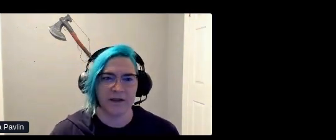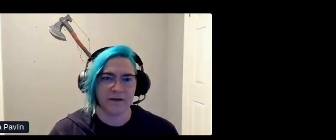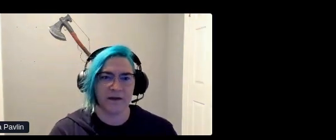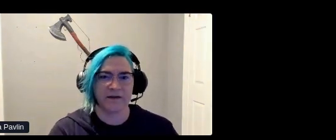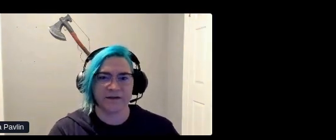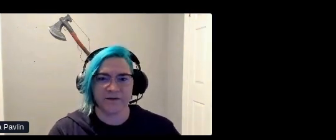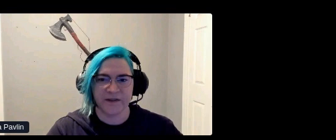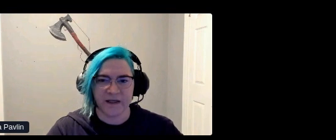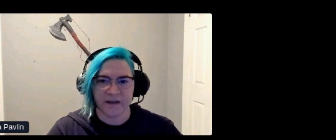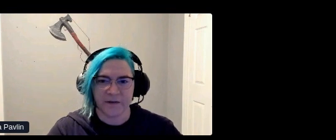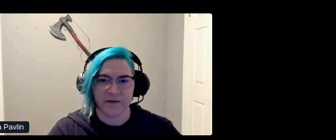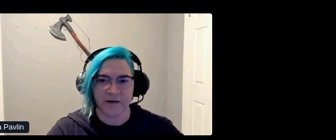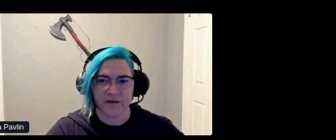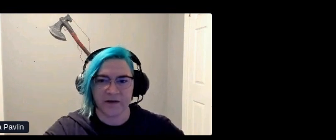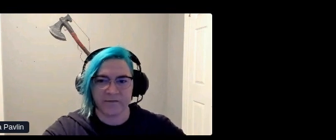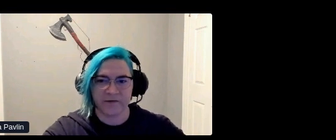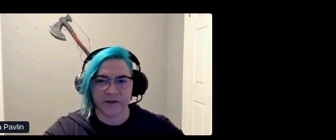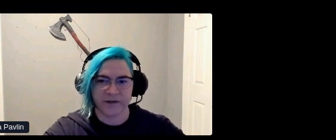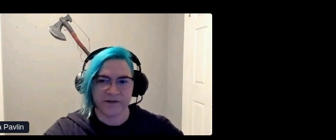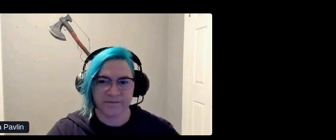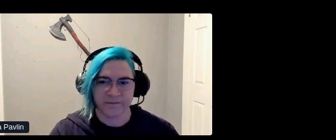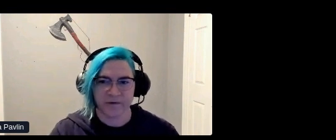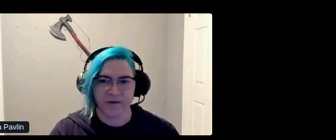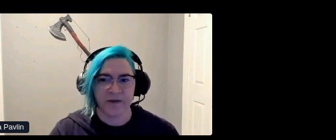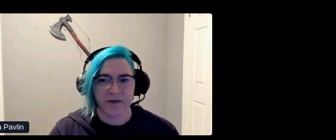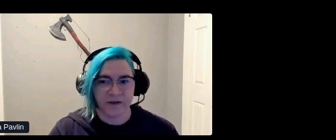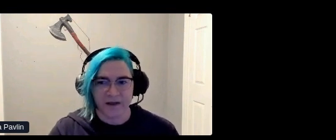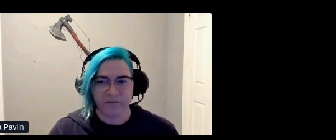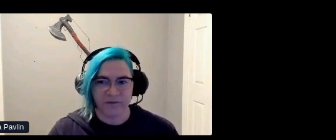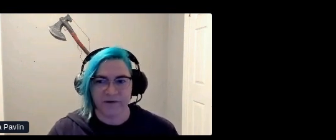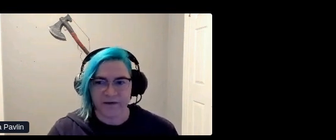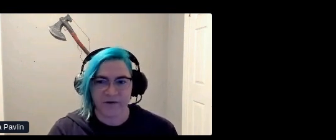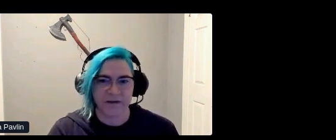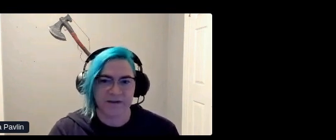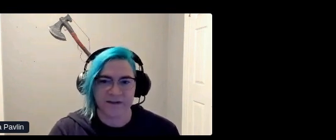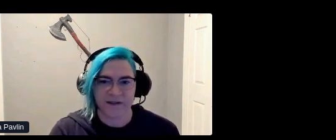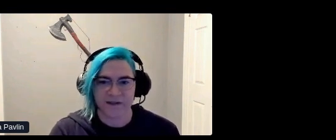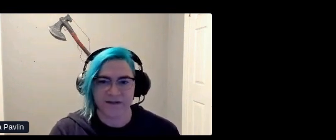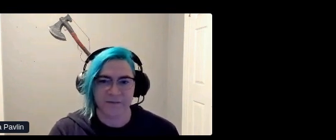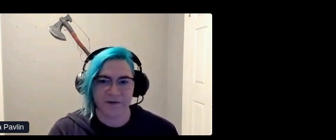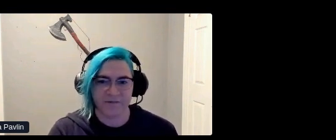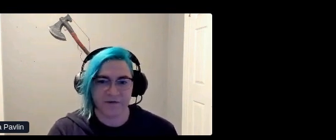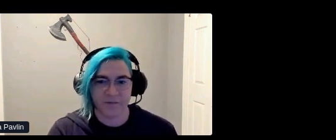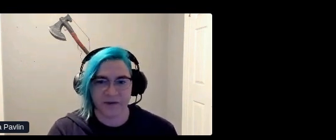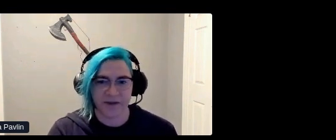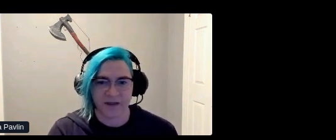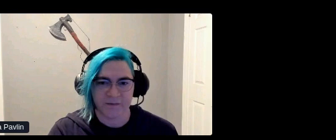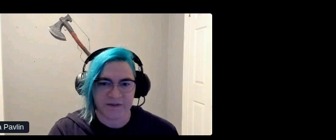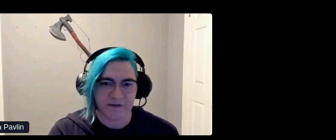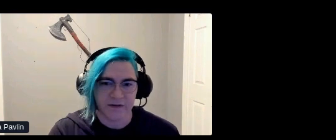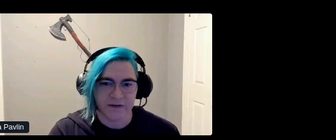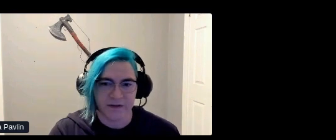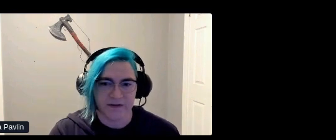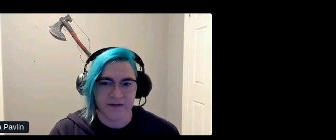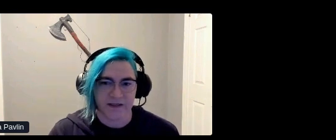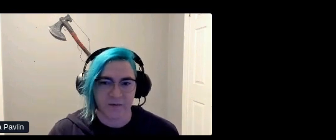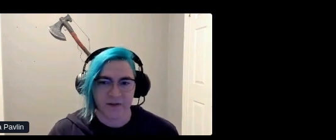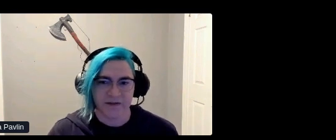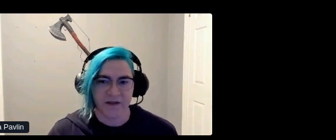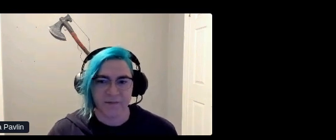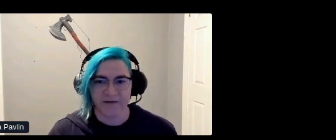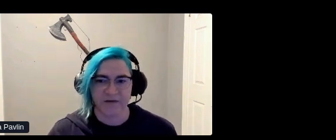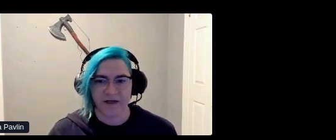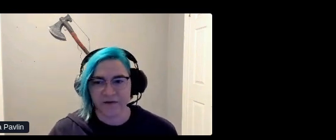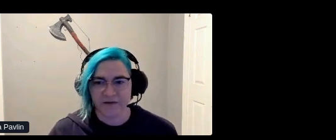All right. So today, thank you for joining us for God of War Ragnarök, Designing Accessibility for AAA Games. Today,